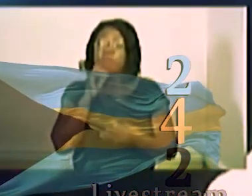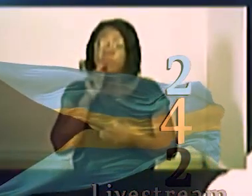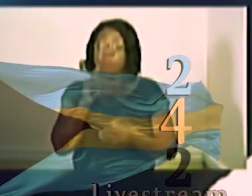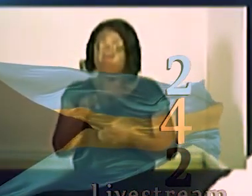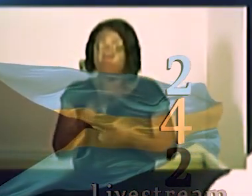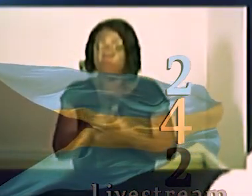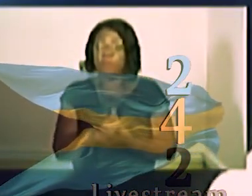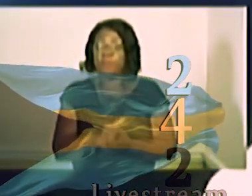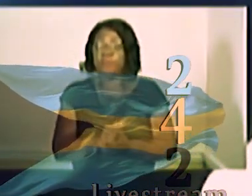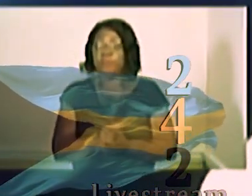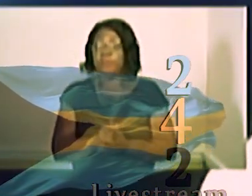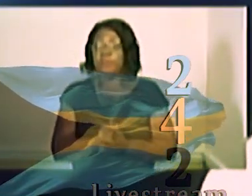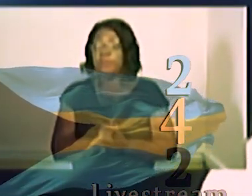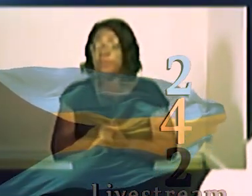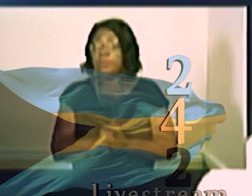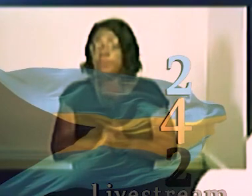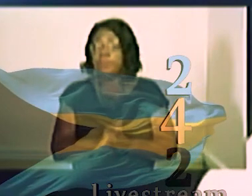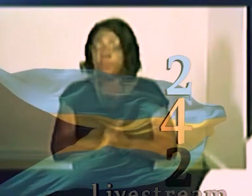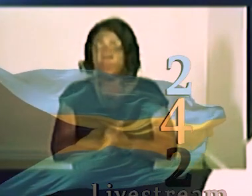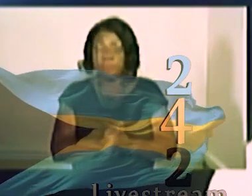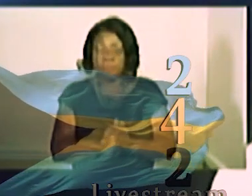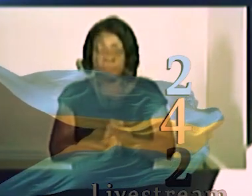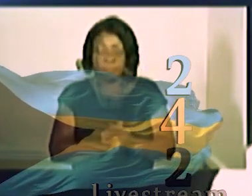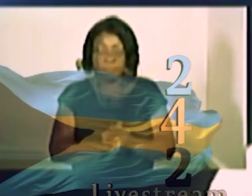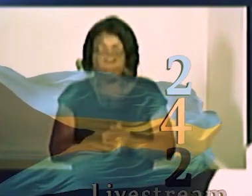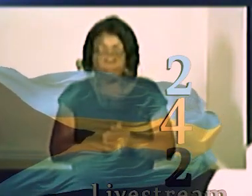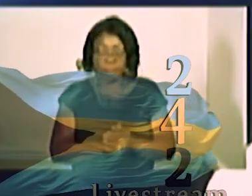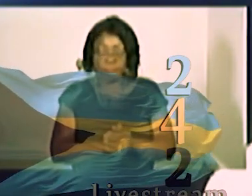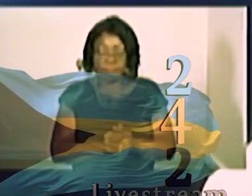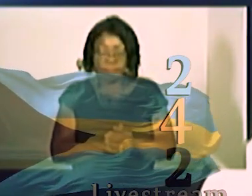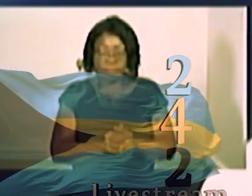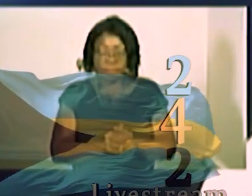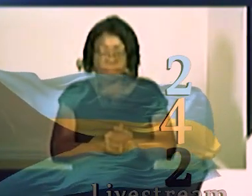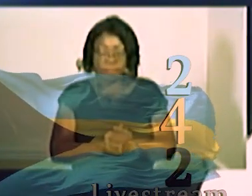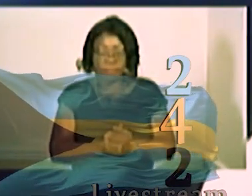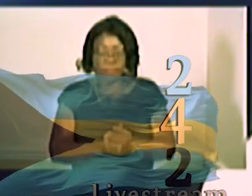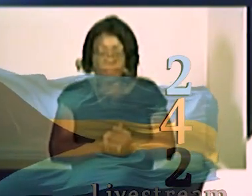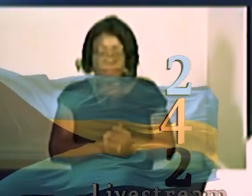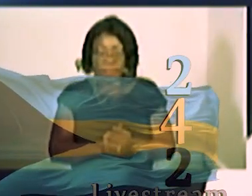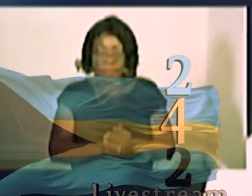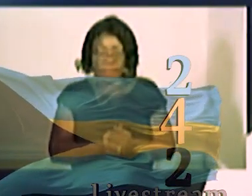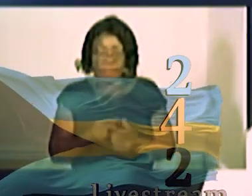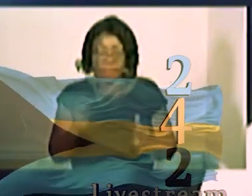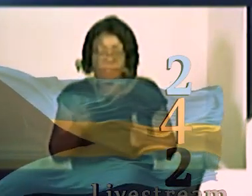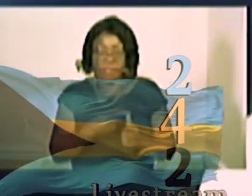Do you have a second question? Yes, I do. My second question is for the Prime Minister.